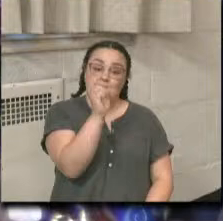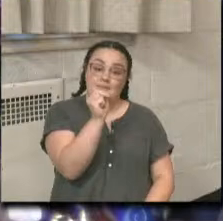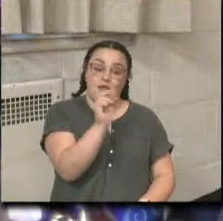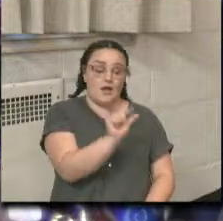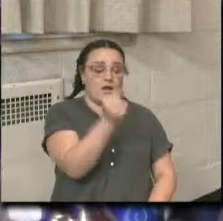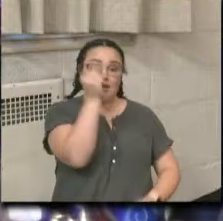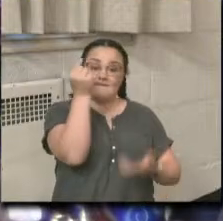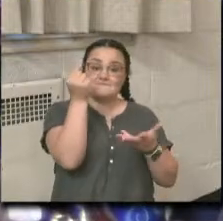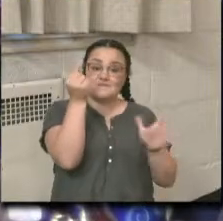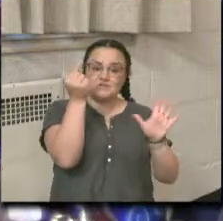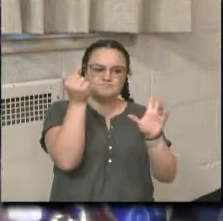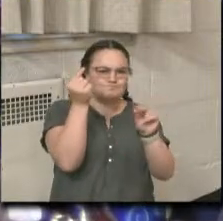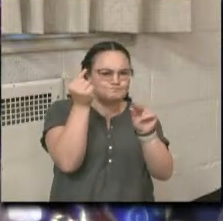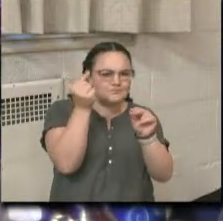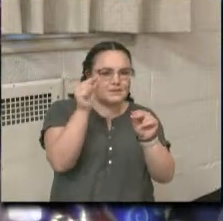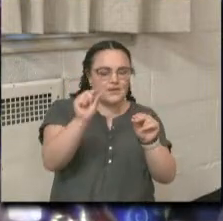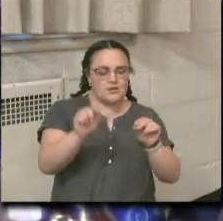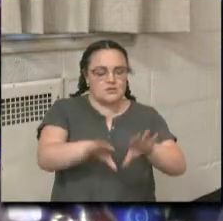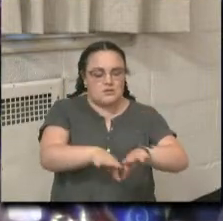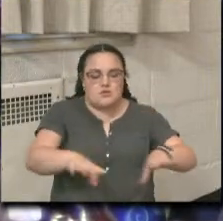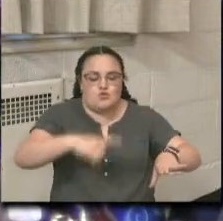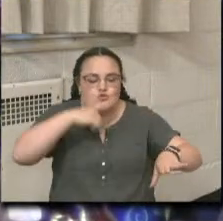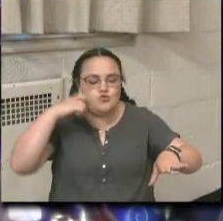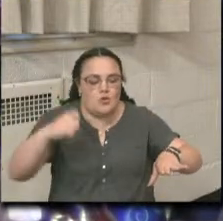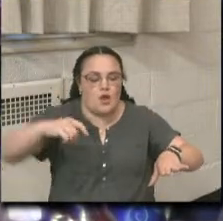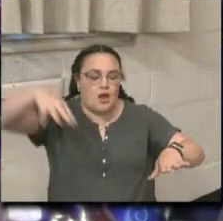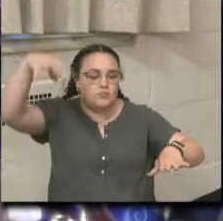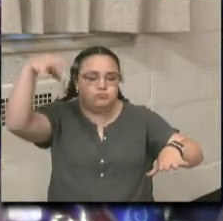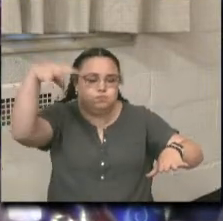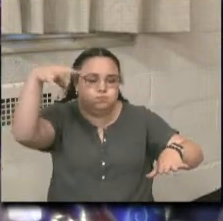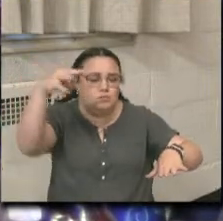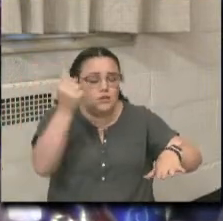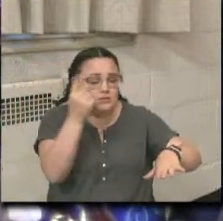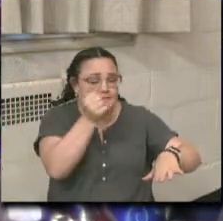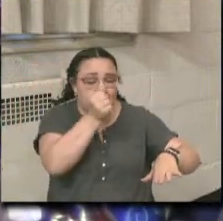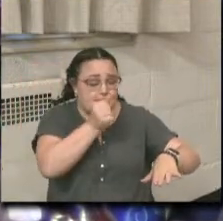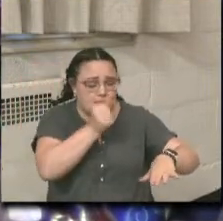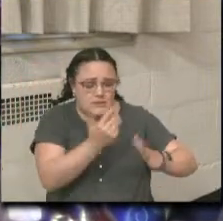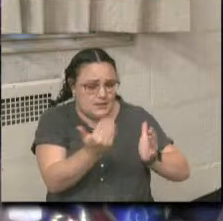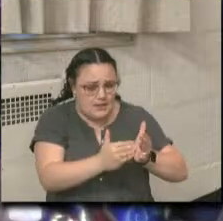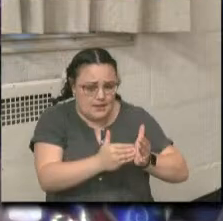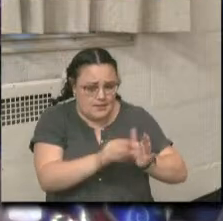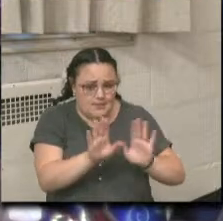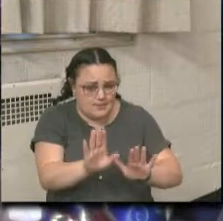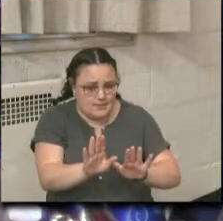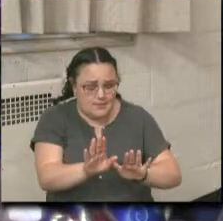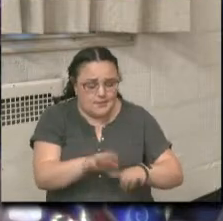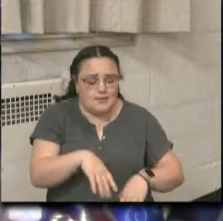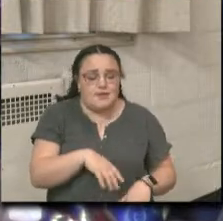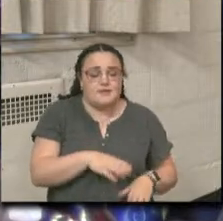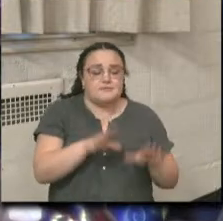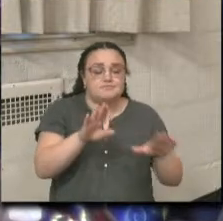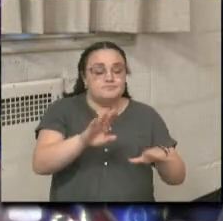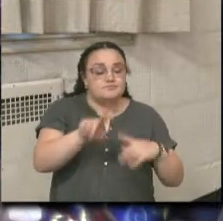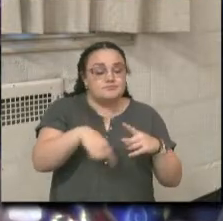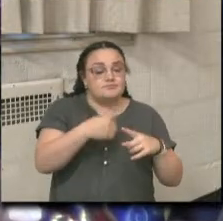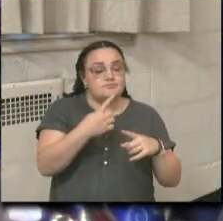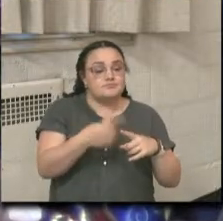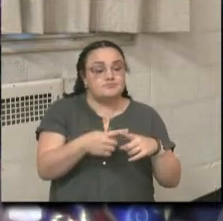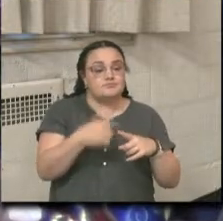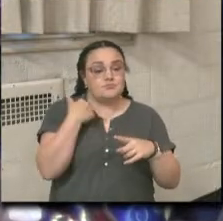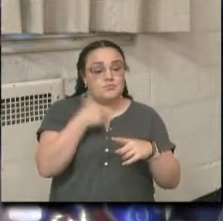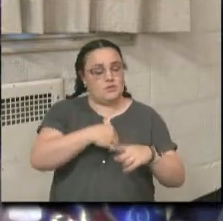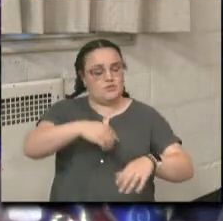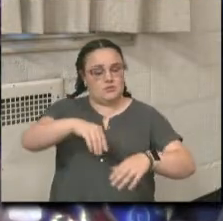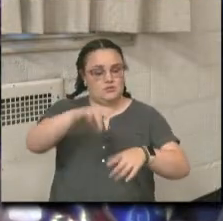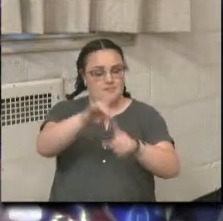The beans must then be dried, which is a period of patience and endurance. When they are exposed to the earth's